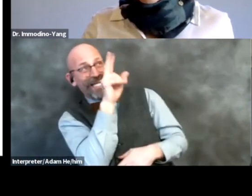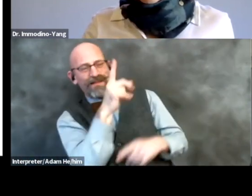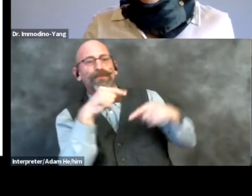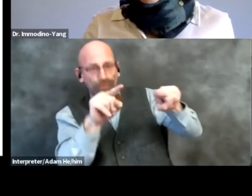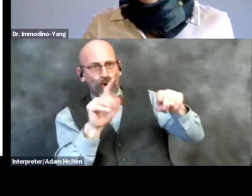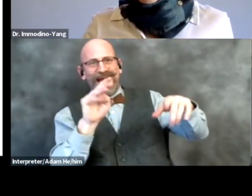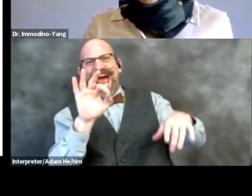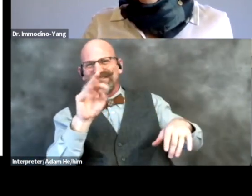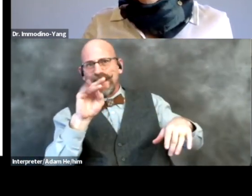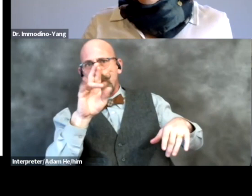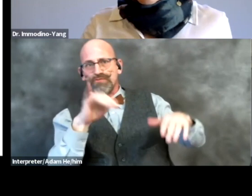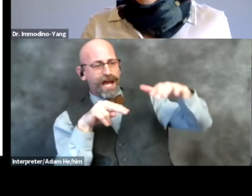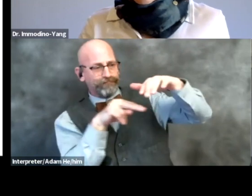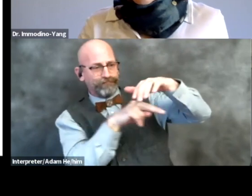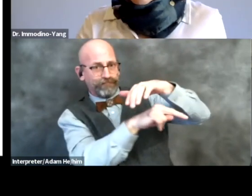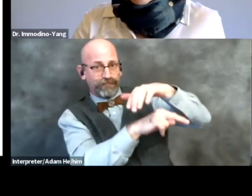Hi, Attallah, how you doing in there?